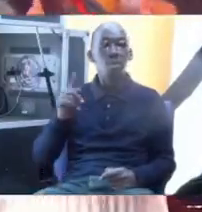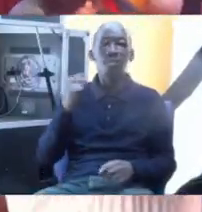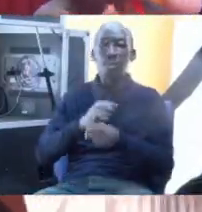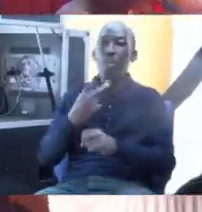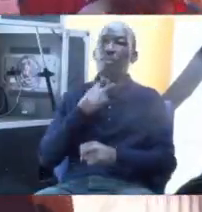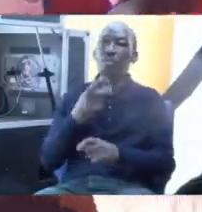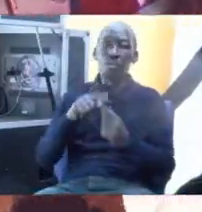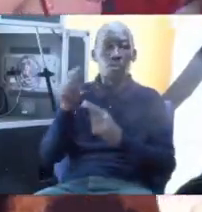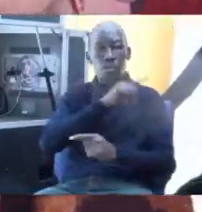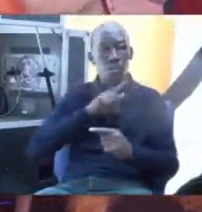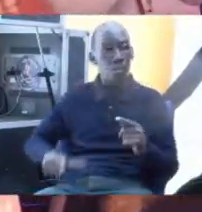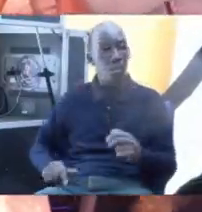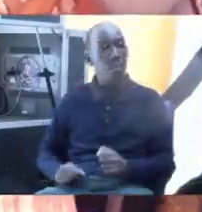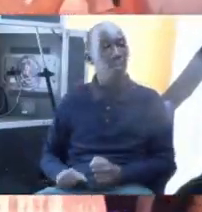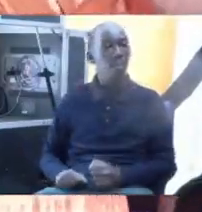Lord.